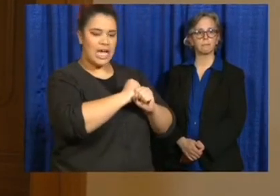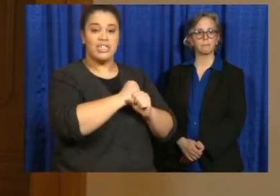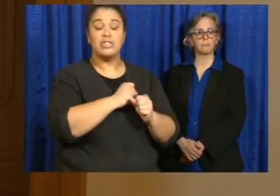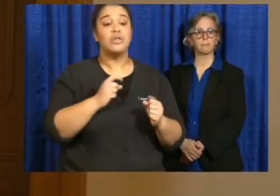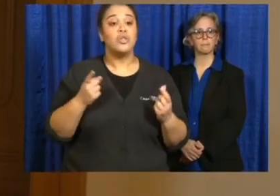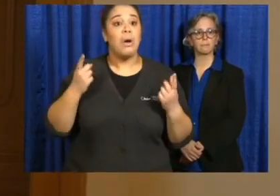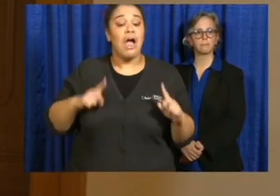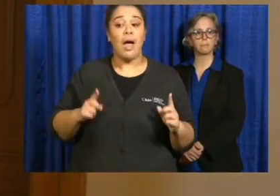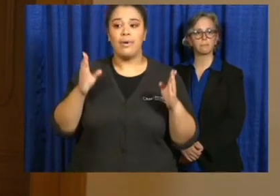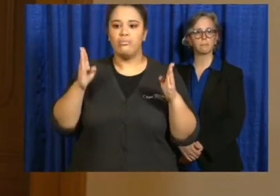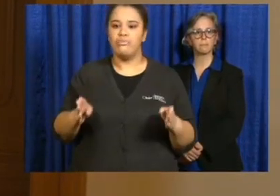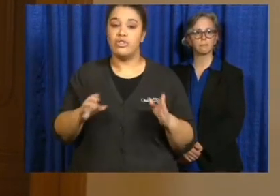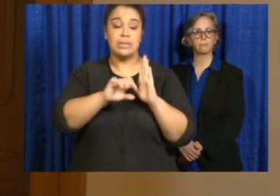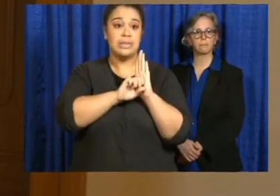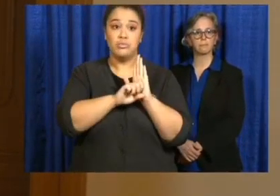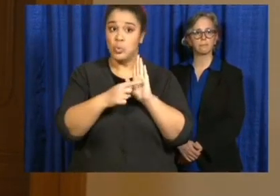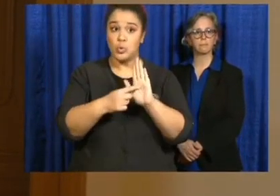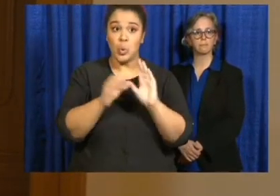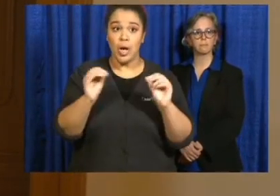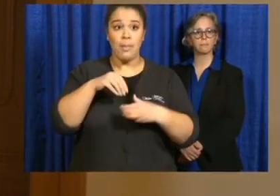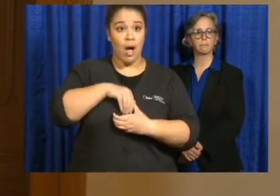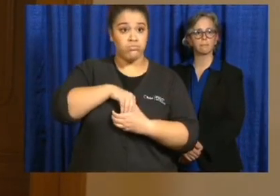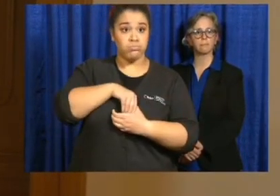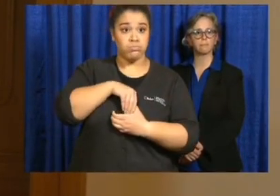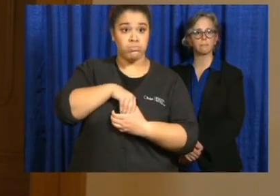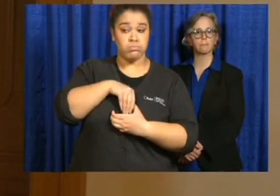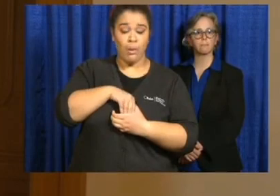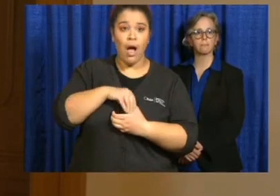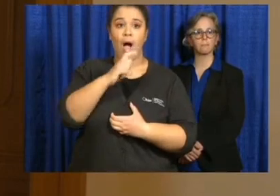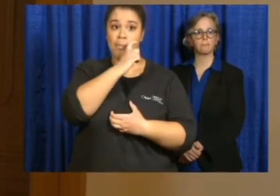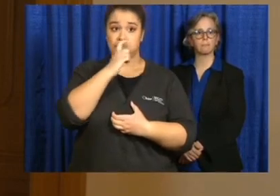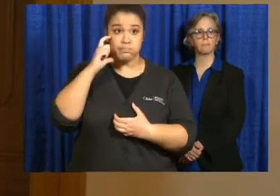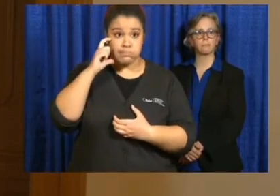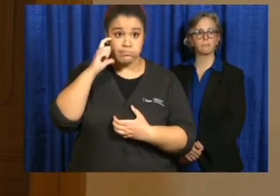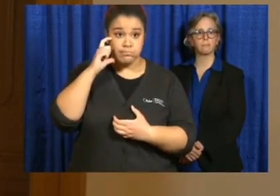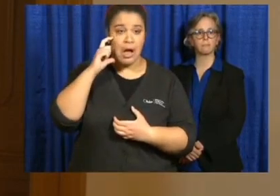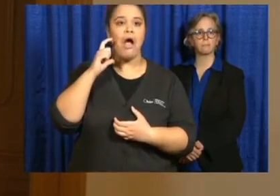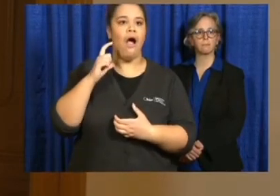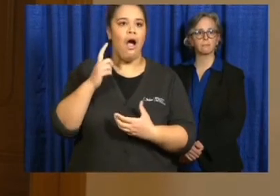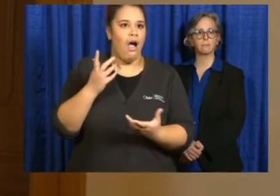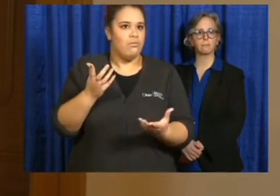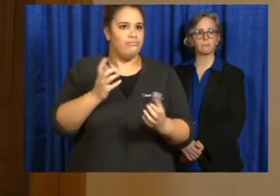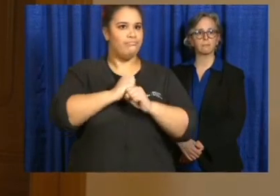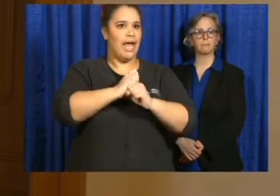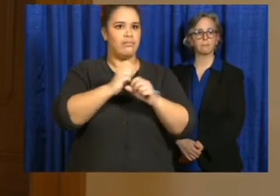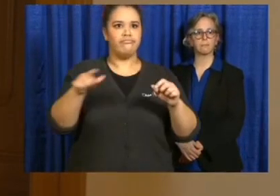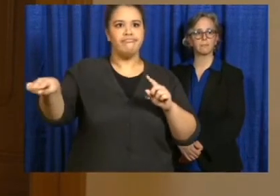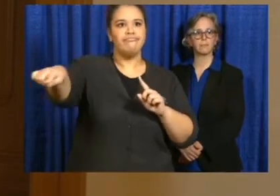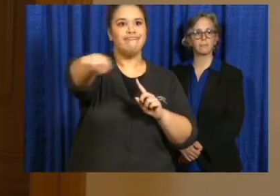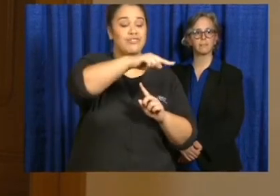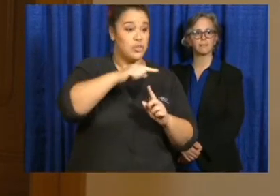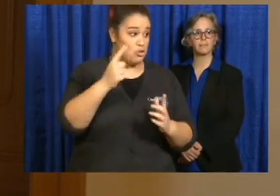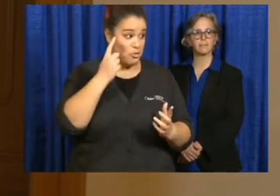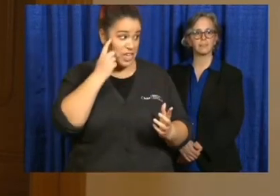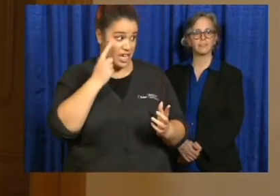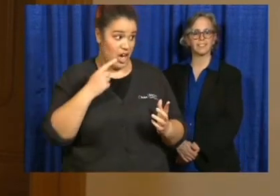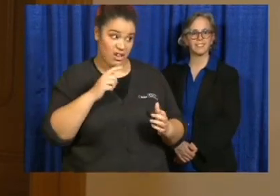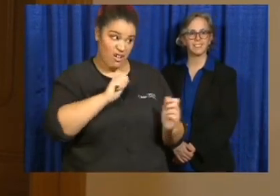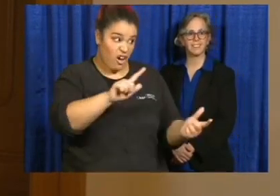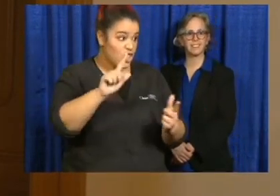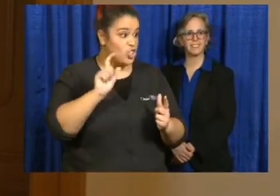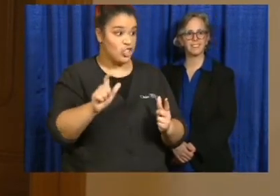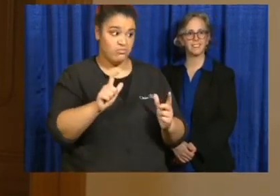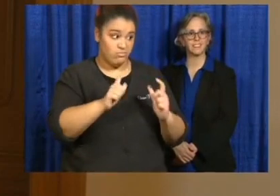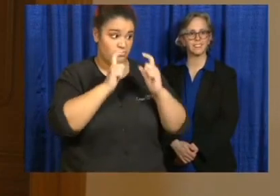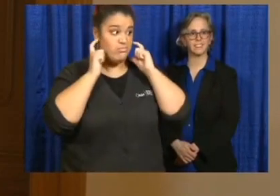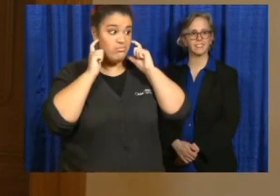should, when they run their essential errands, be wearing homemade masks? Well, I am so glad you asked about that, Laura.